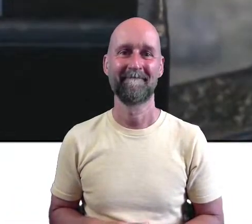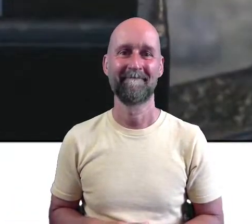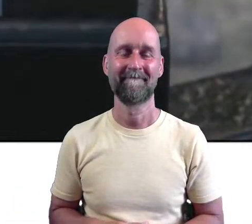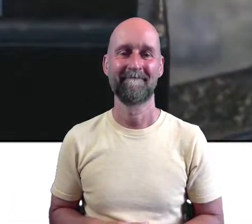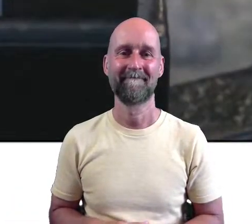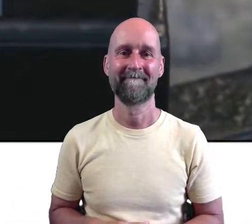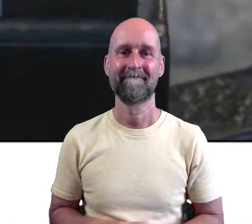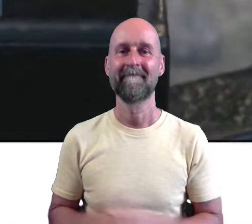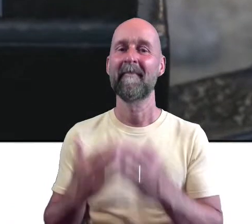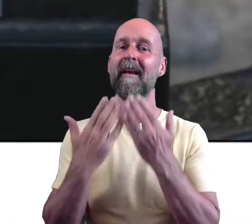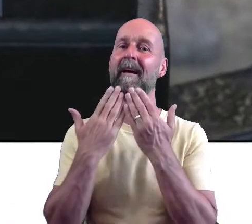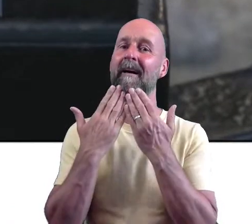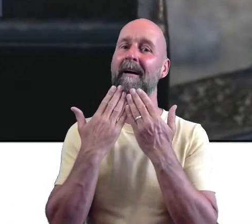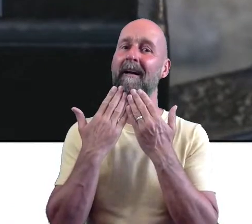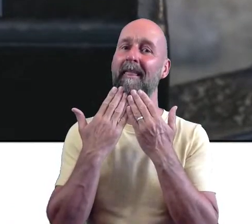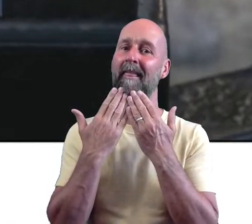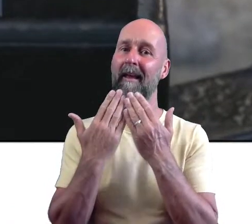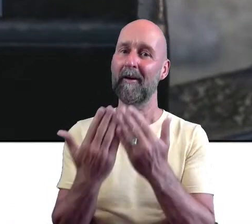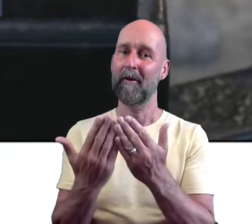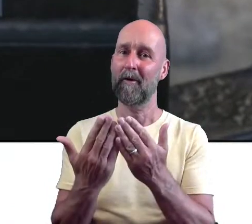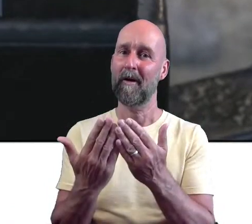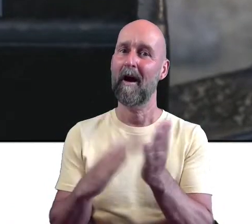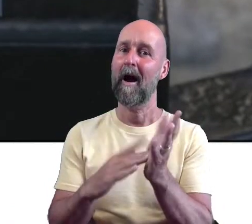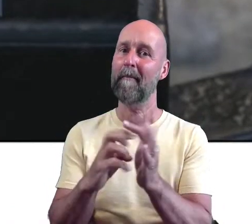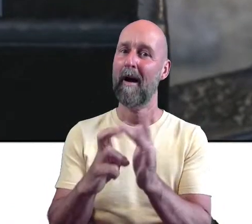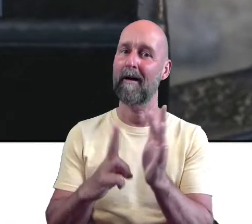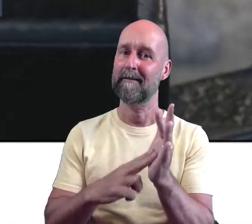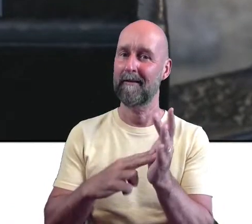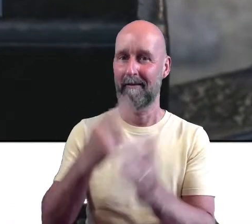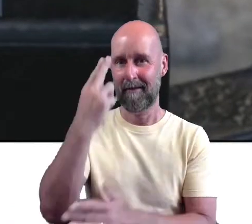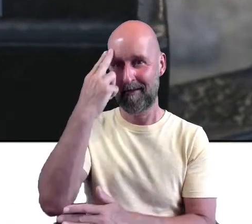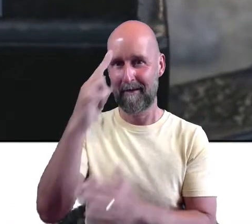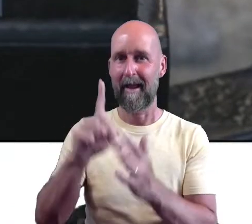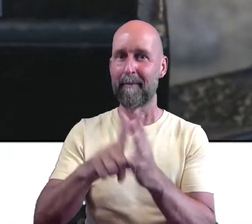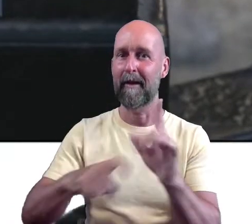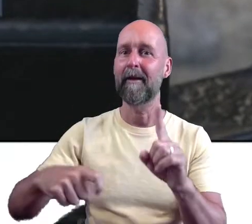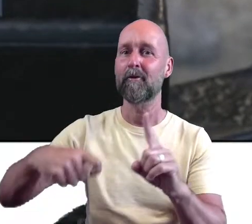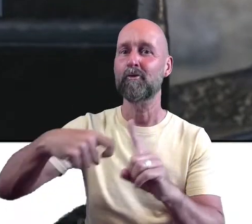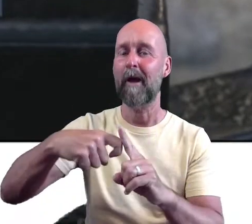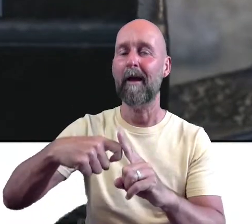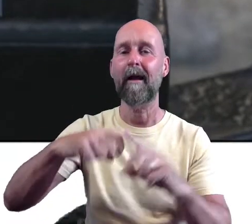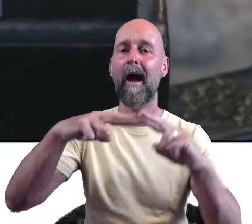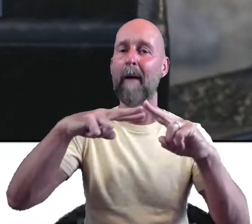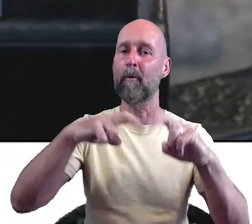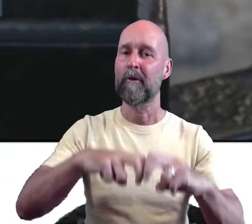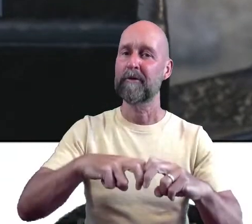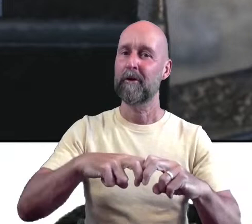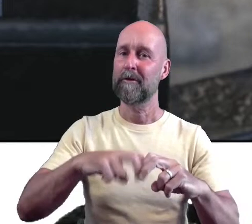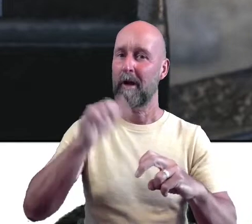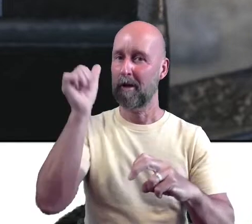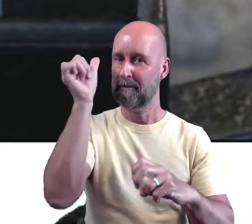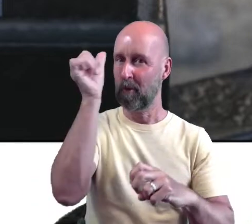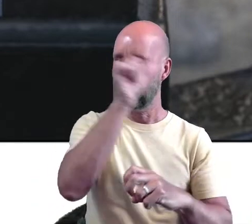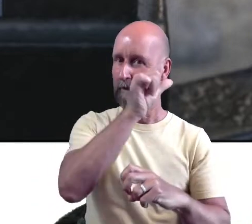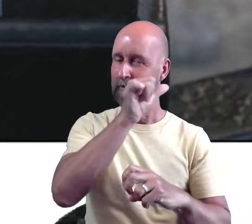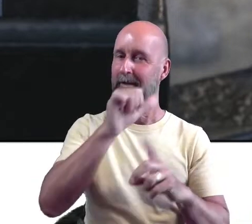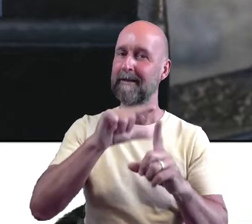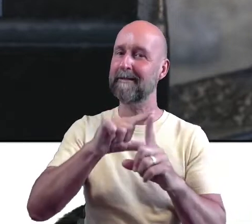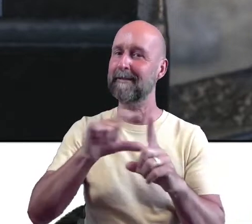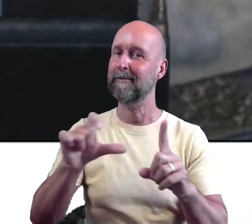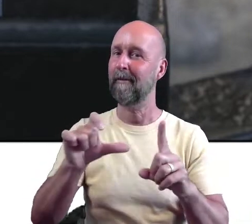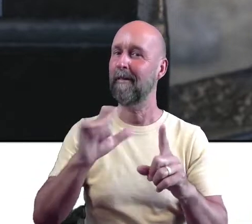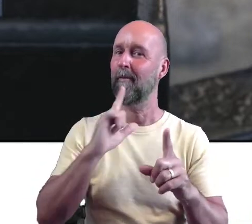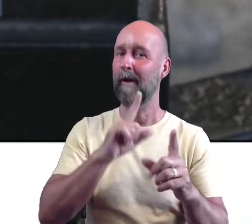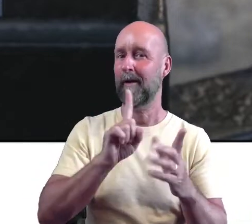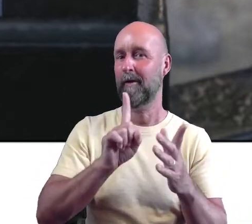Thank you, Martin. Hi everyone, I'm Jack. So I'm a research associate at the Digital Cultures Research Centre at UE.